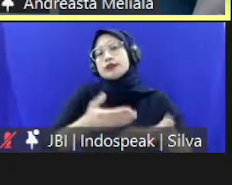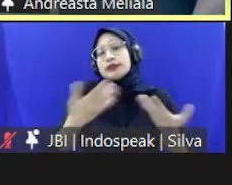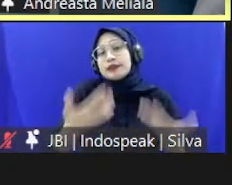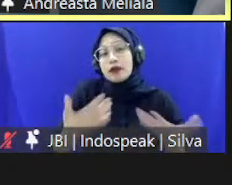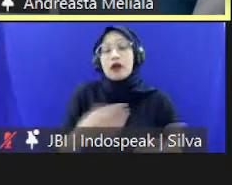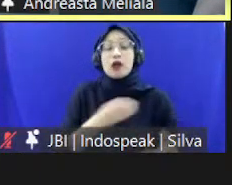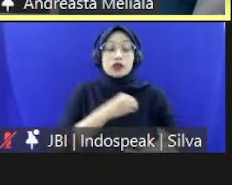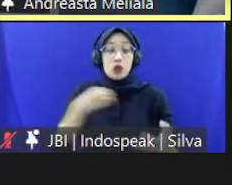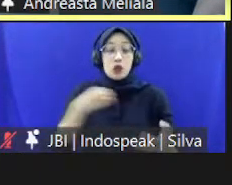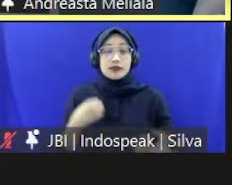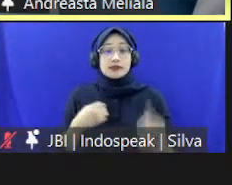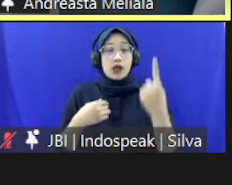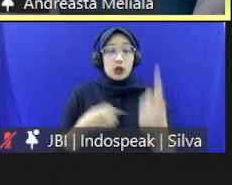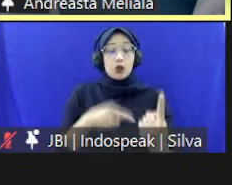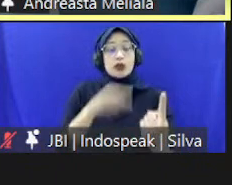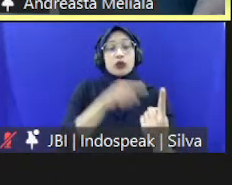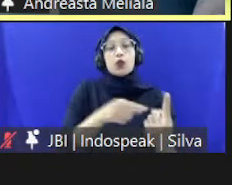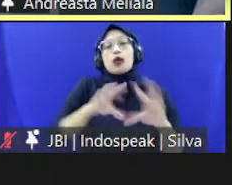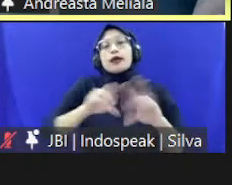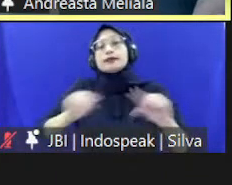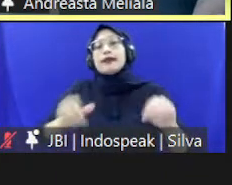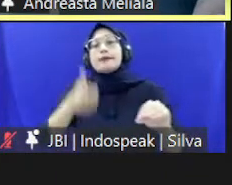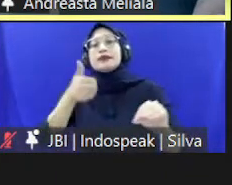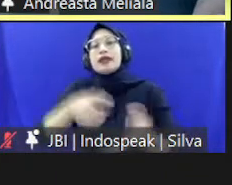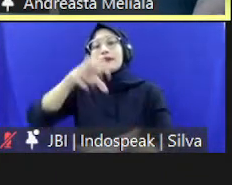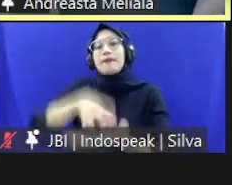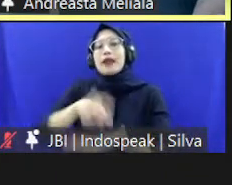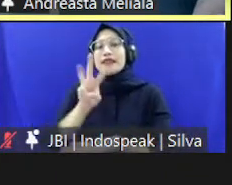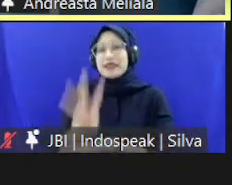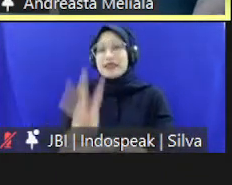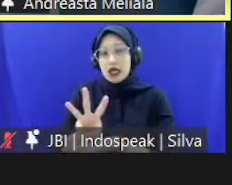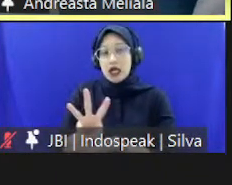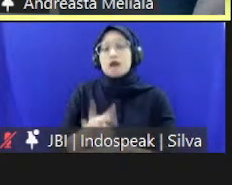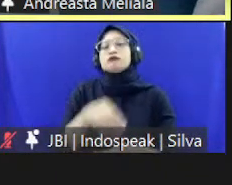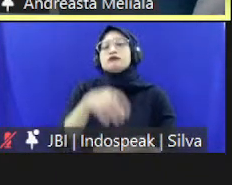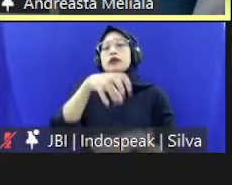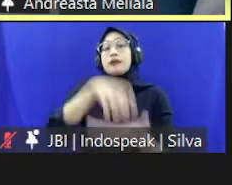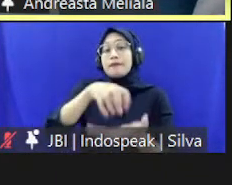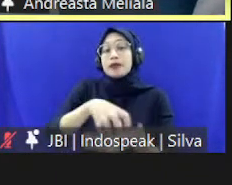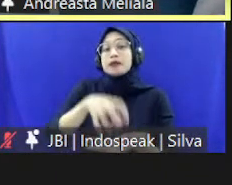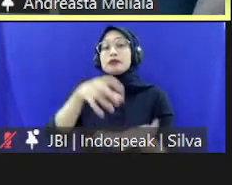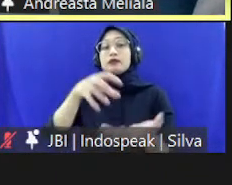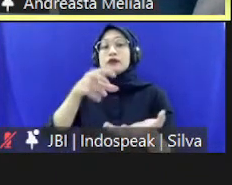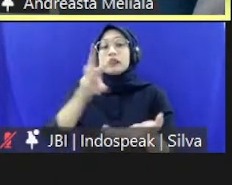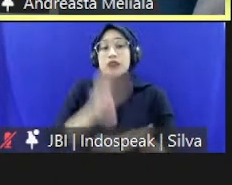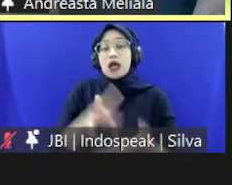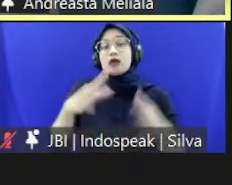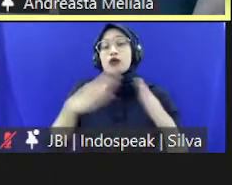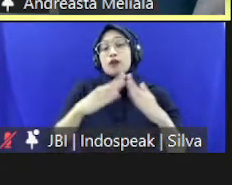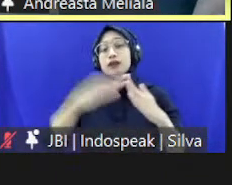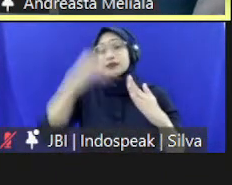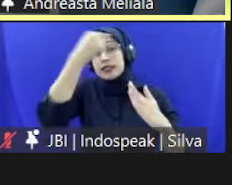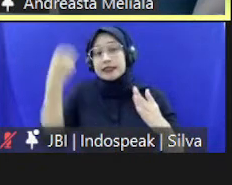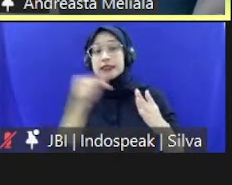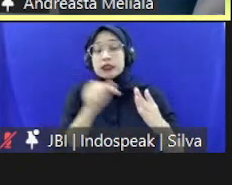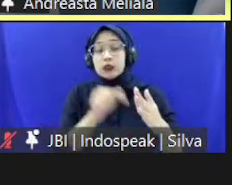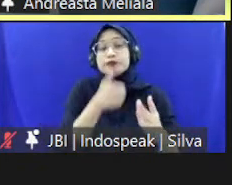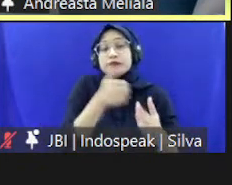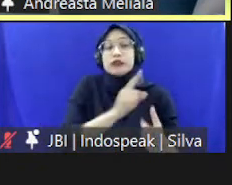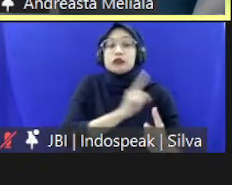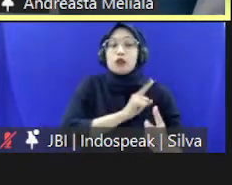the sectors. So they can work in public and private sectors in a maximum 3